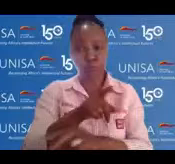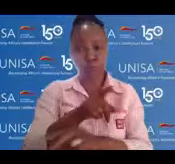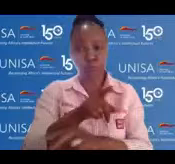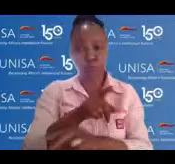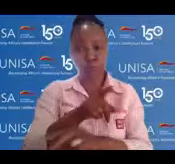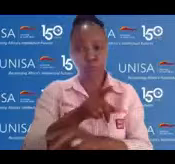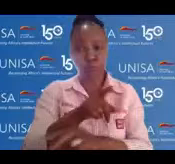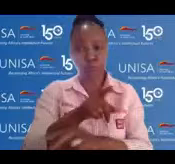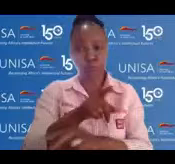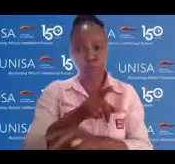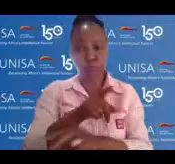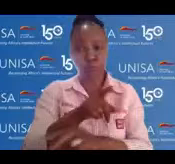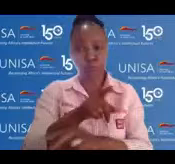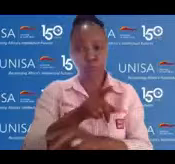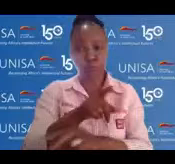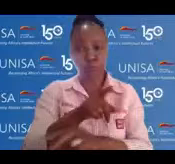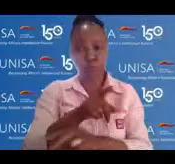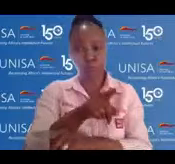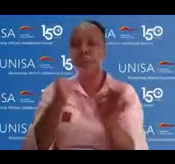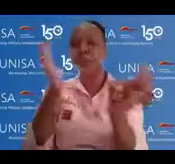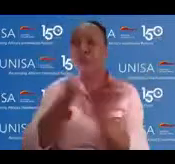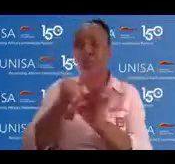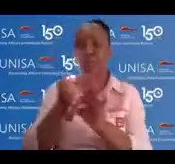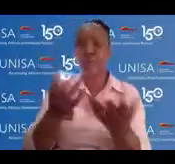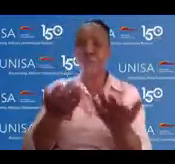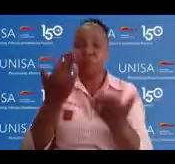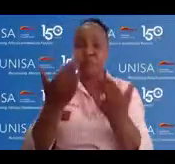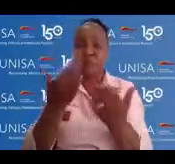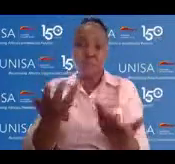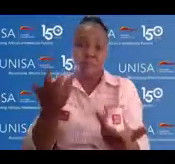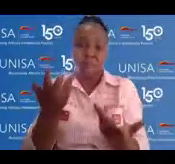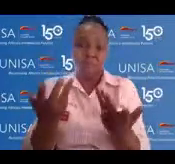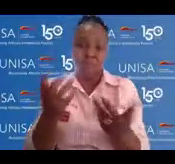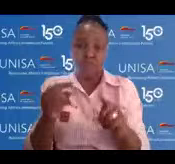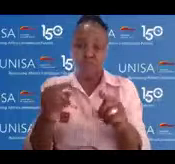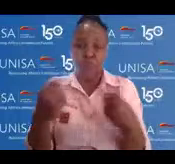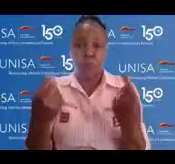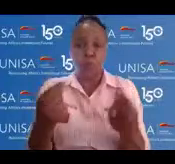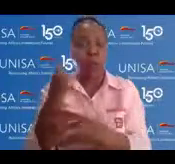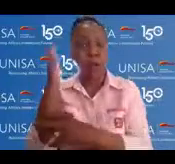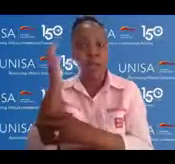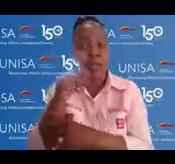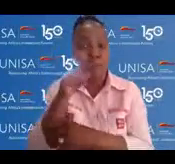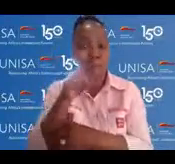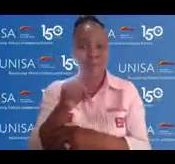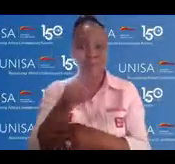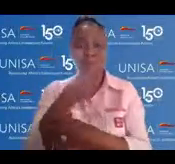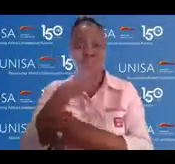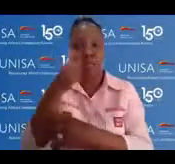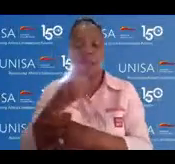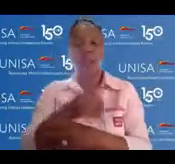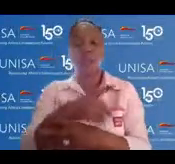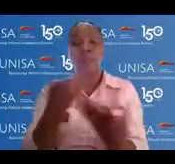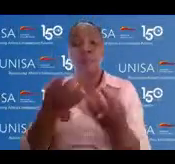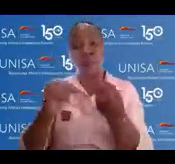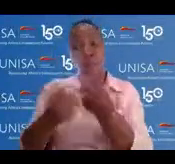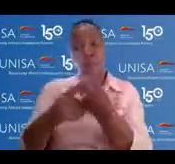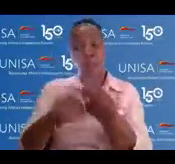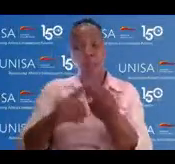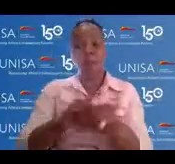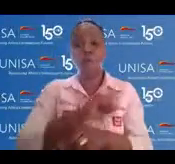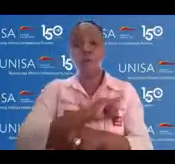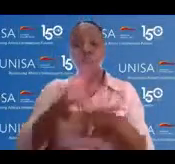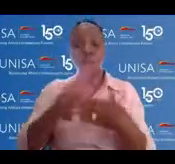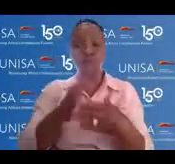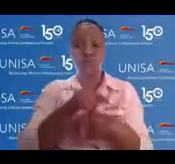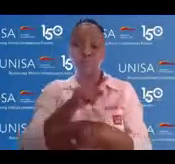not working, then you might not actually hear these beeps, and you might be penalized because maybe these beeps are warning you to